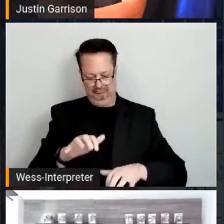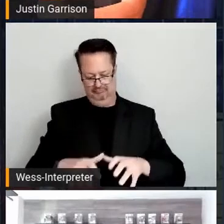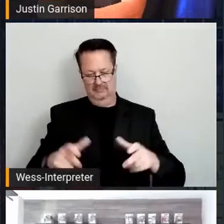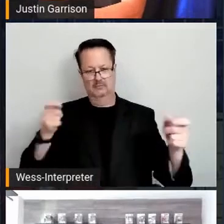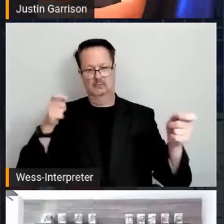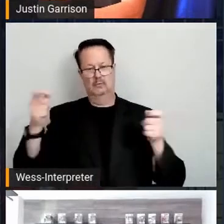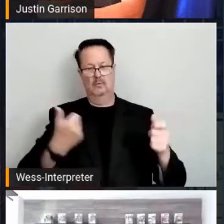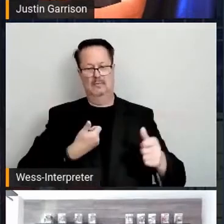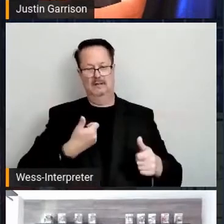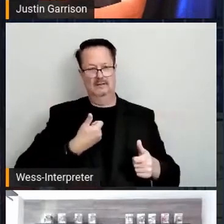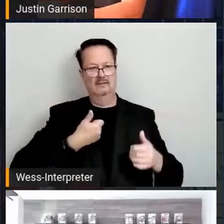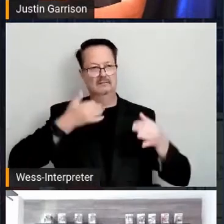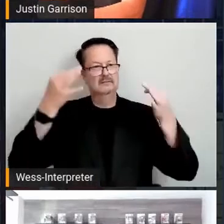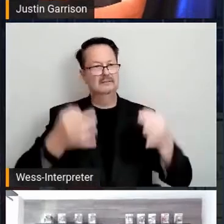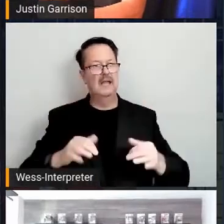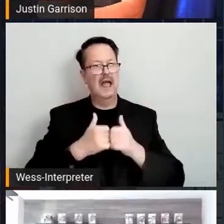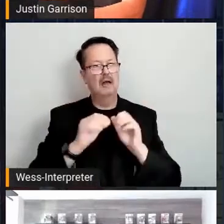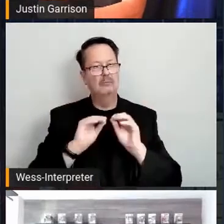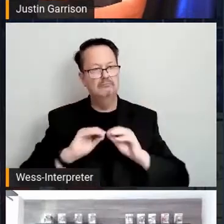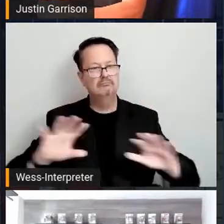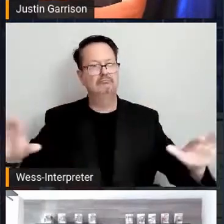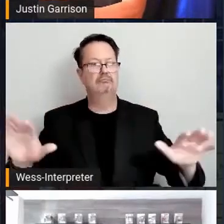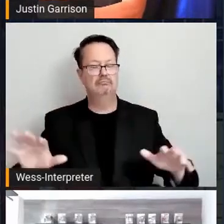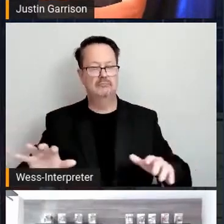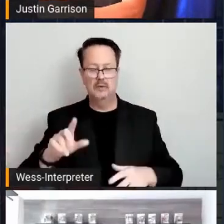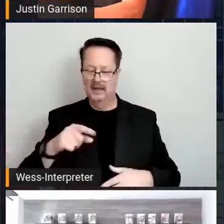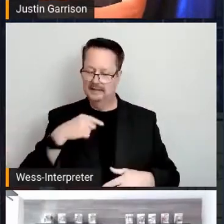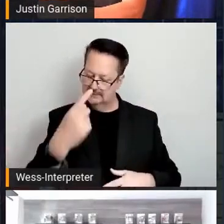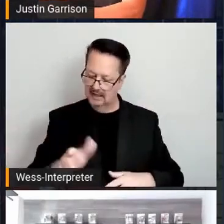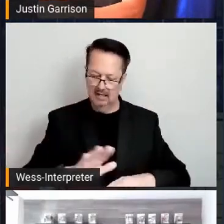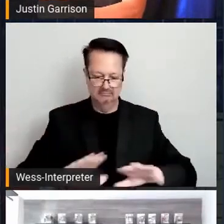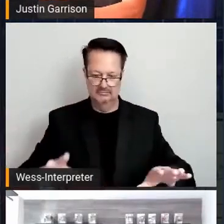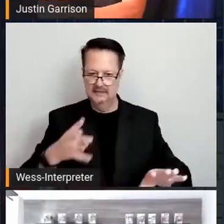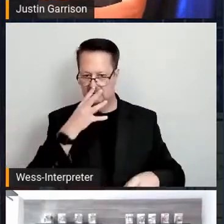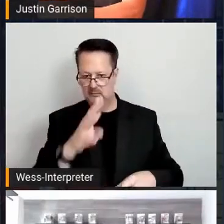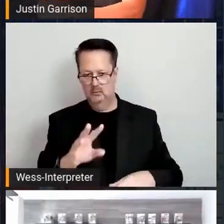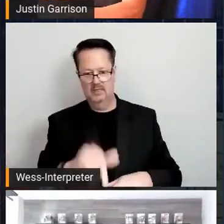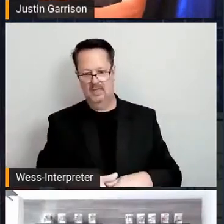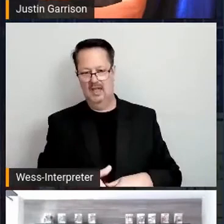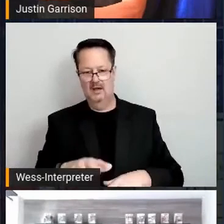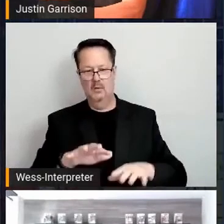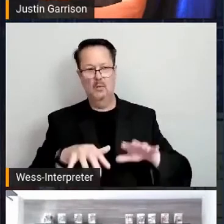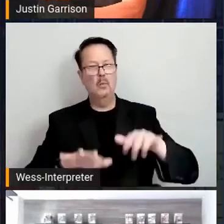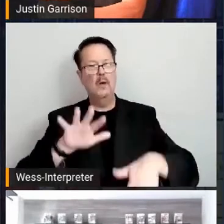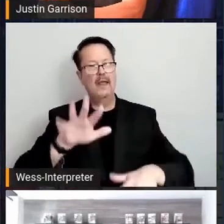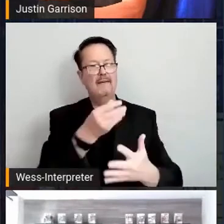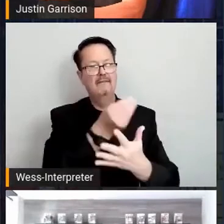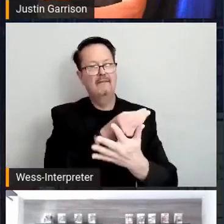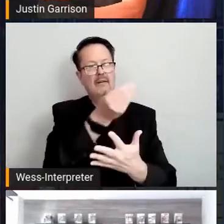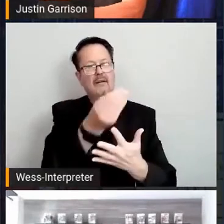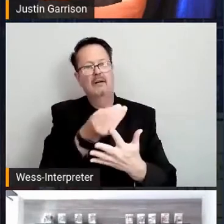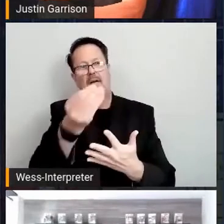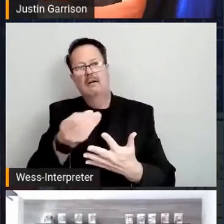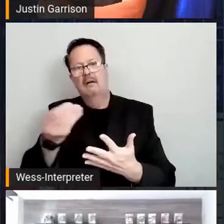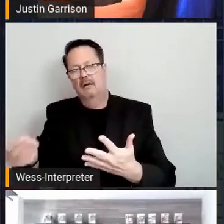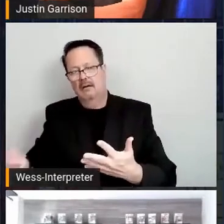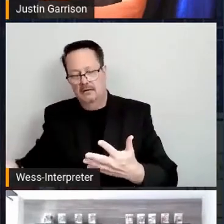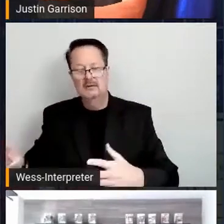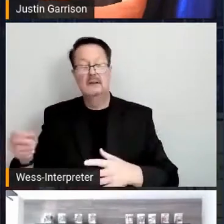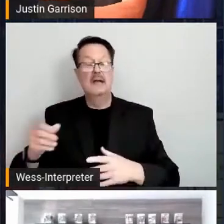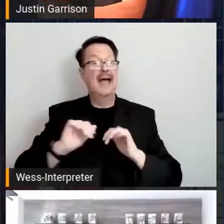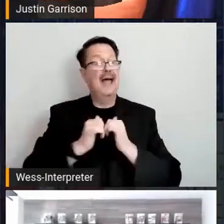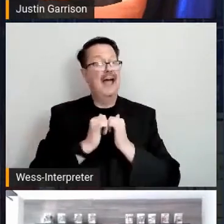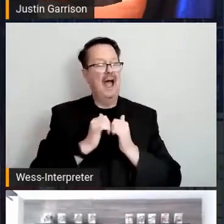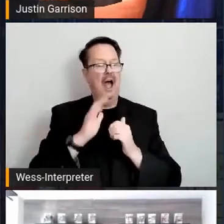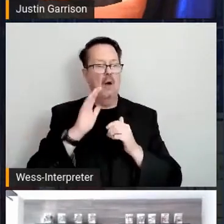want to manually control how they get out there. And so you can tell it to just not listen to that and ignore those waves. But the way that we want you to do this, and I'll let